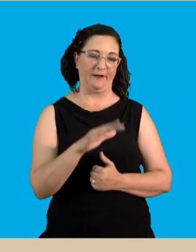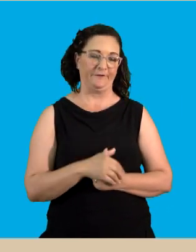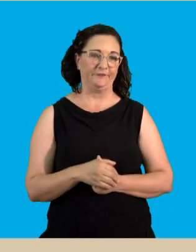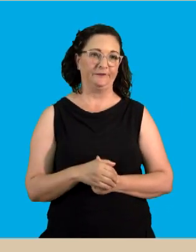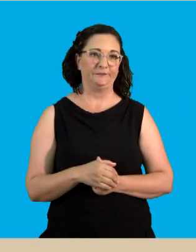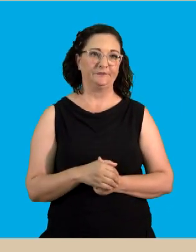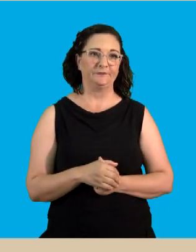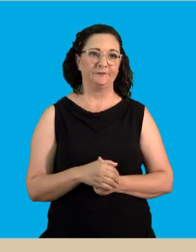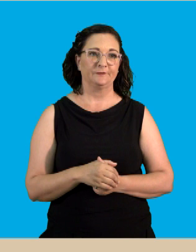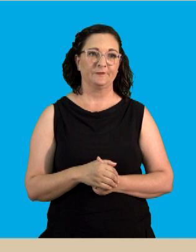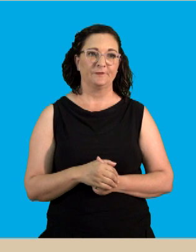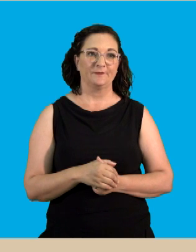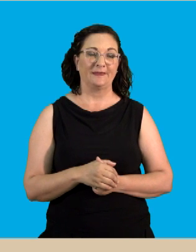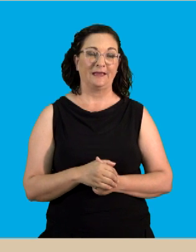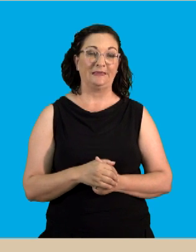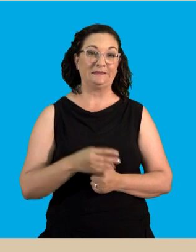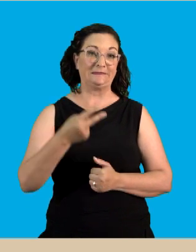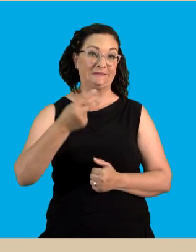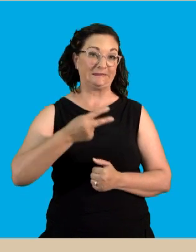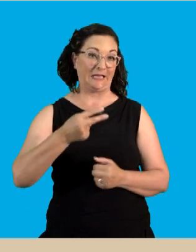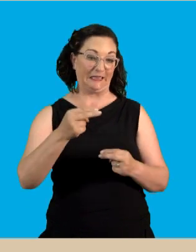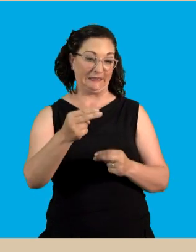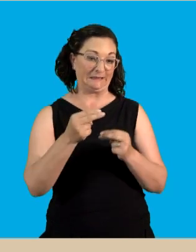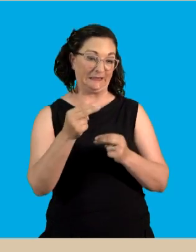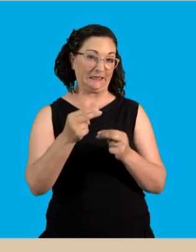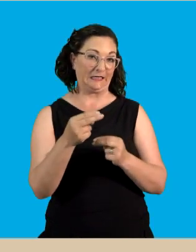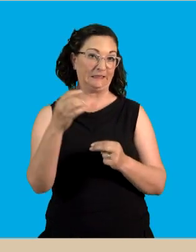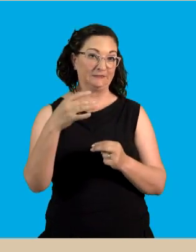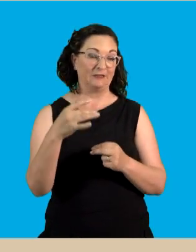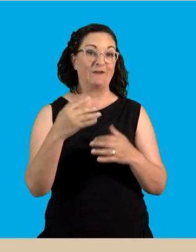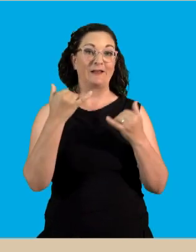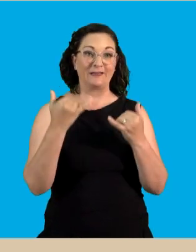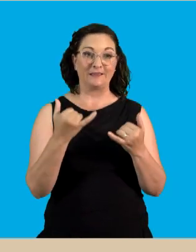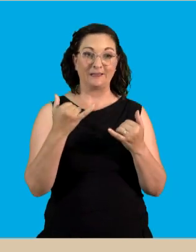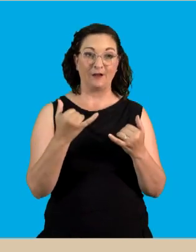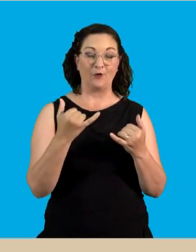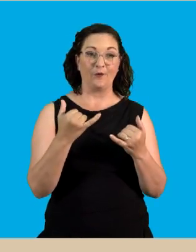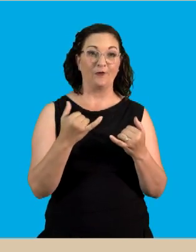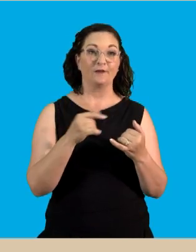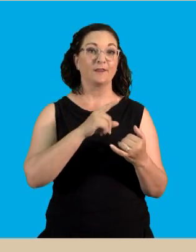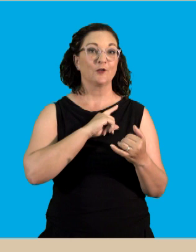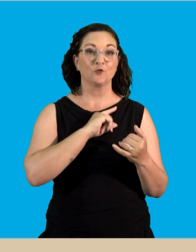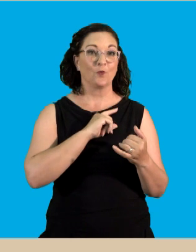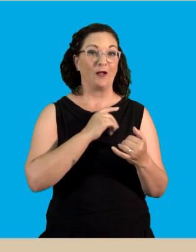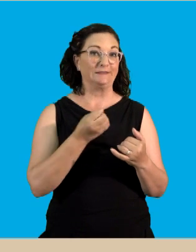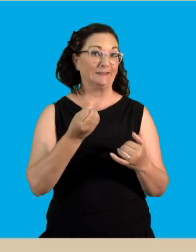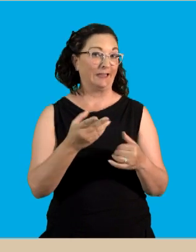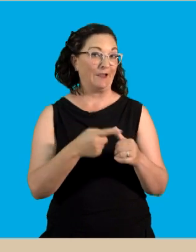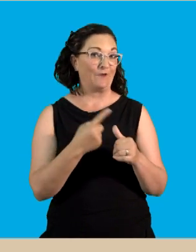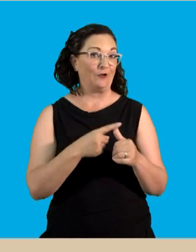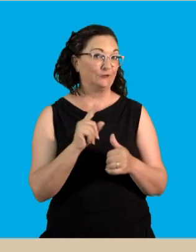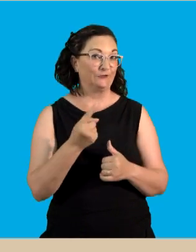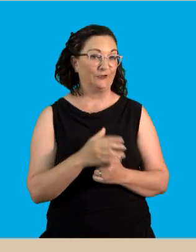move on to question 5. It says, name the second nearest star to Earth. Now you can see why I didn't want to give you